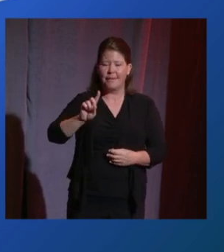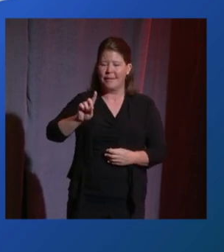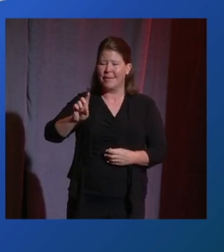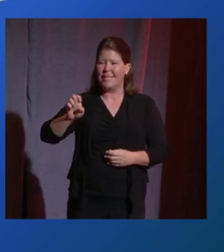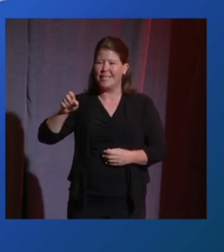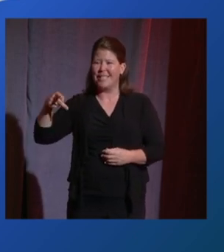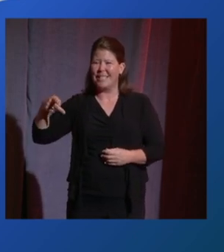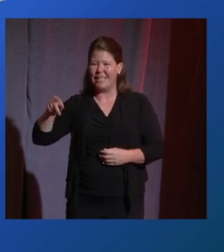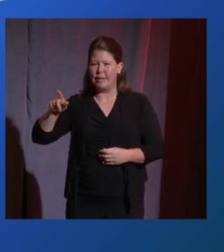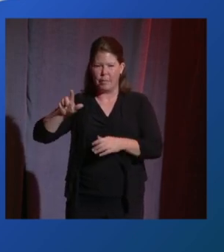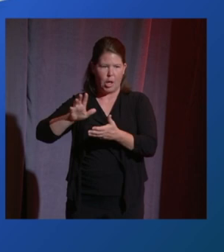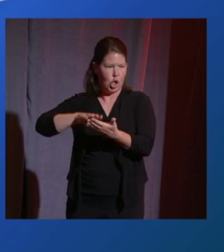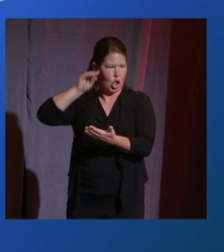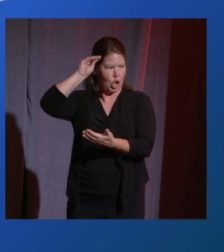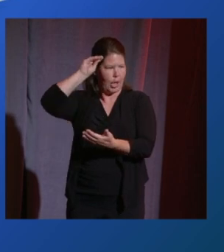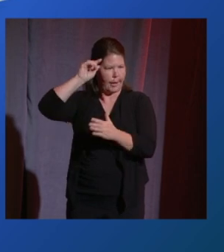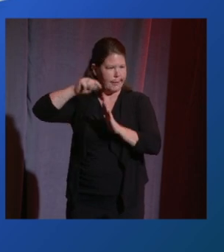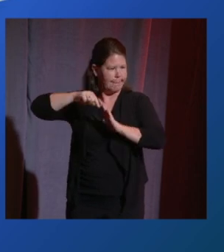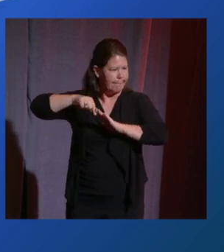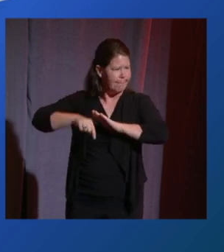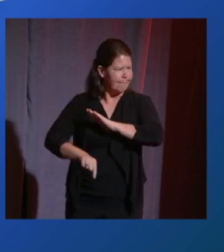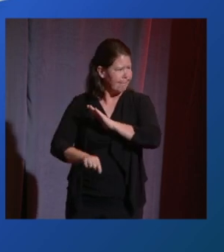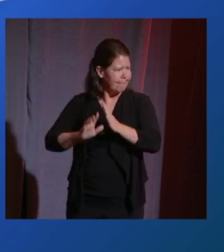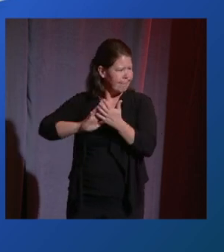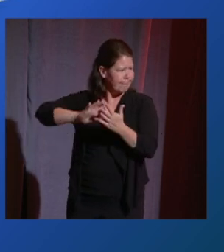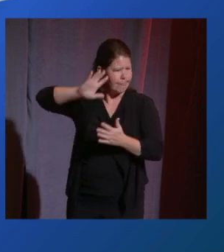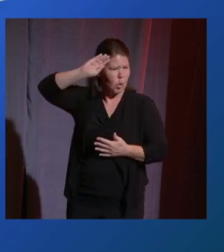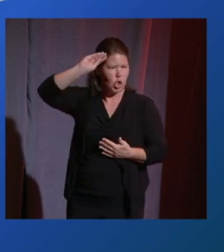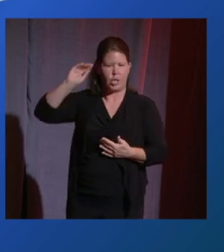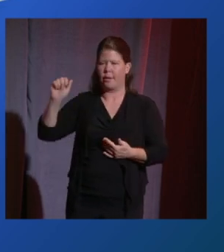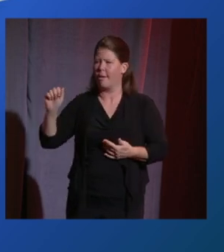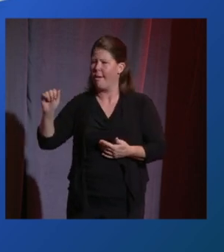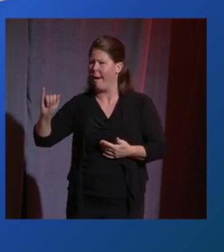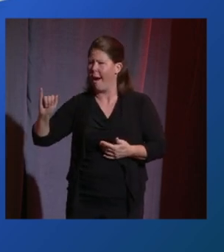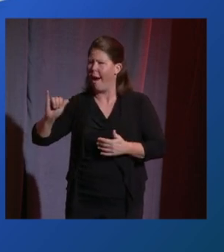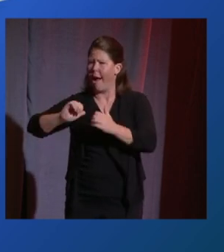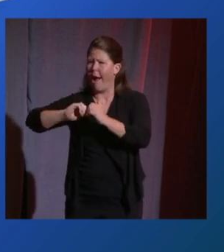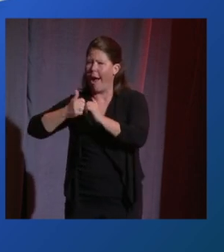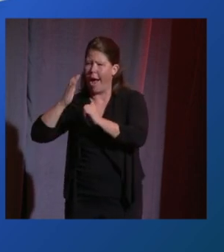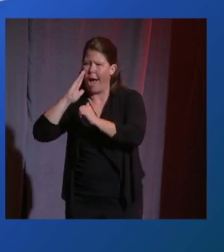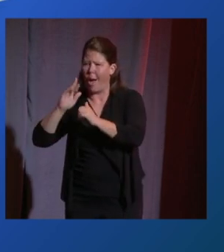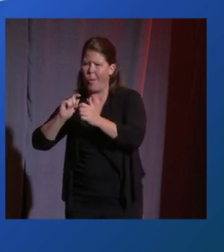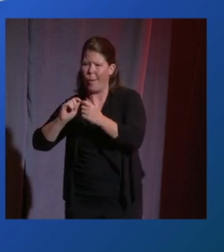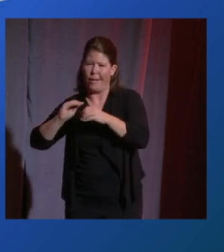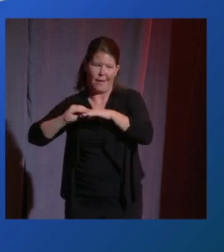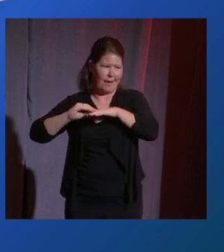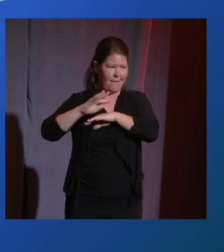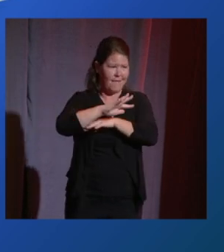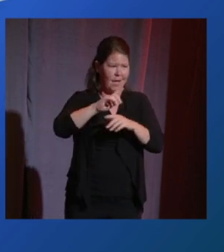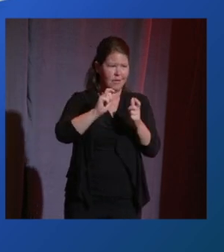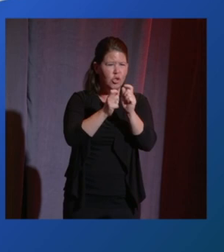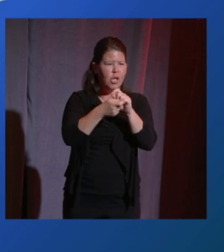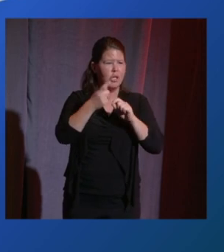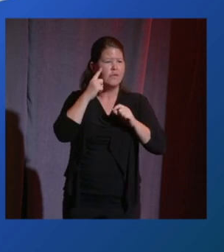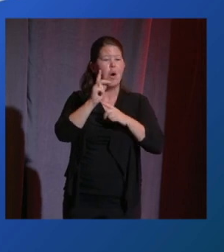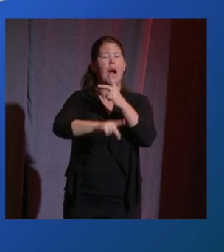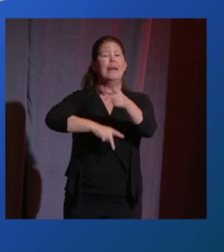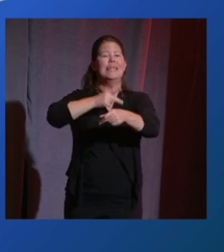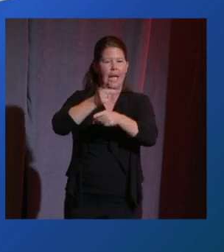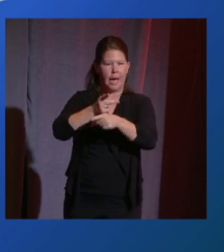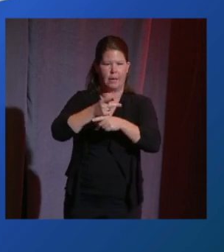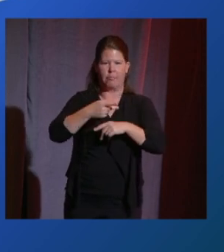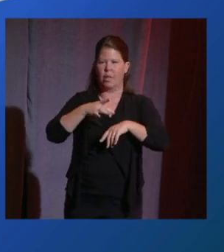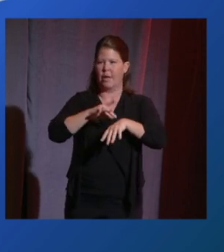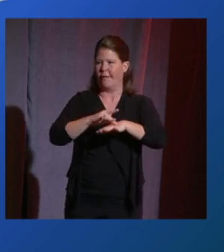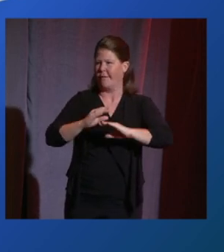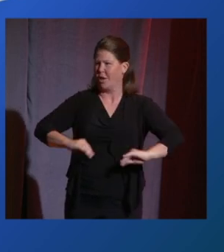intelligence um how will it change what kind of geospatial jobs are available going forward so either of you that